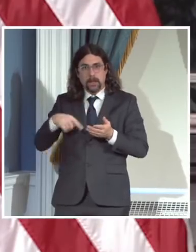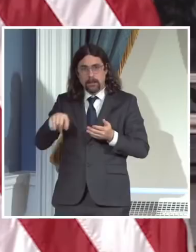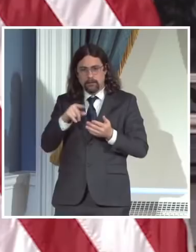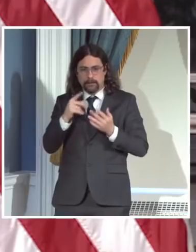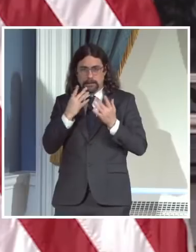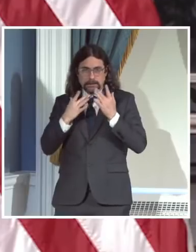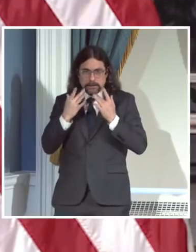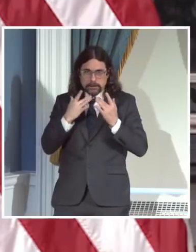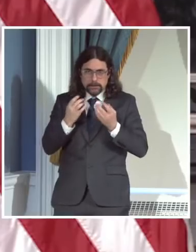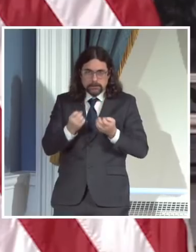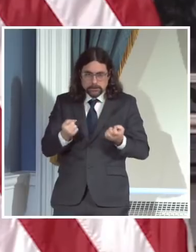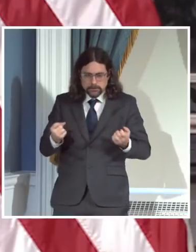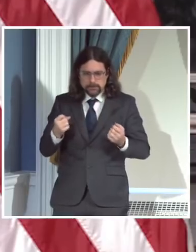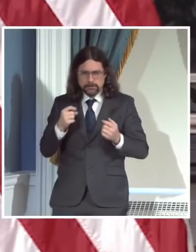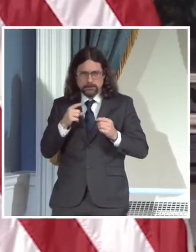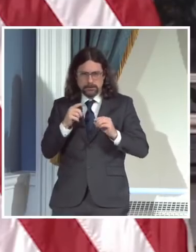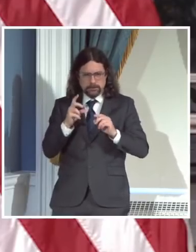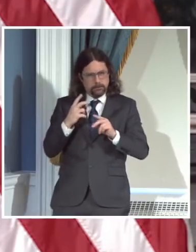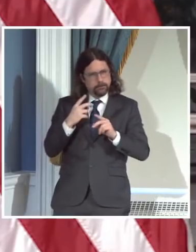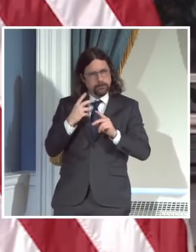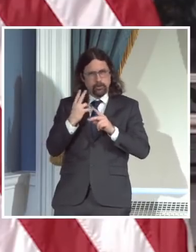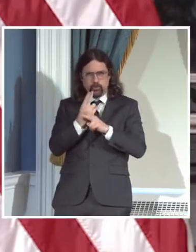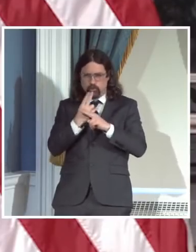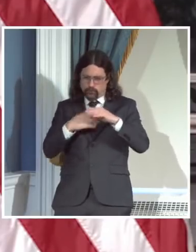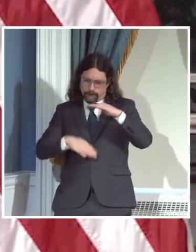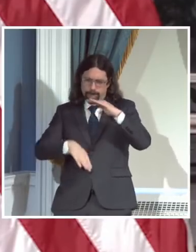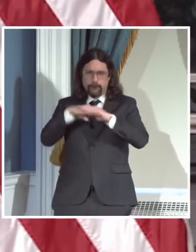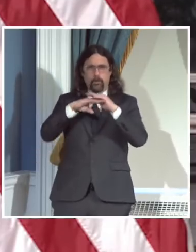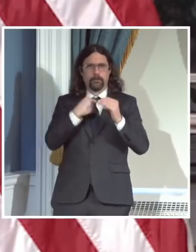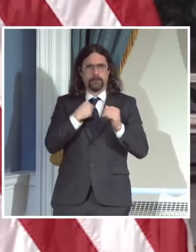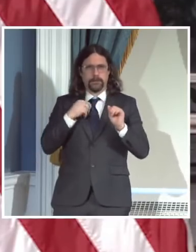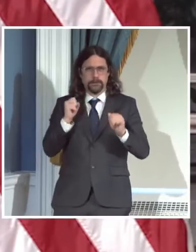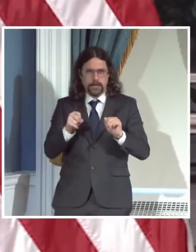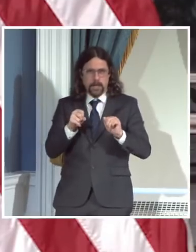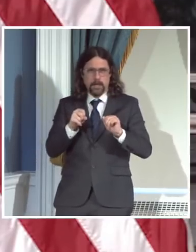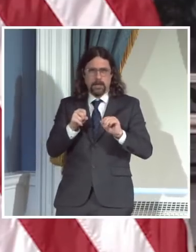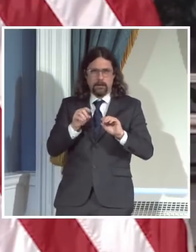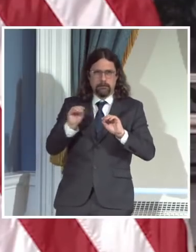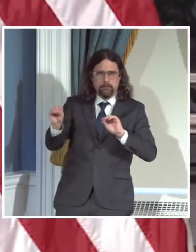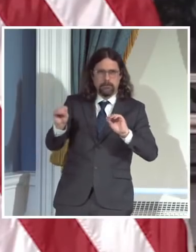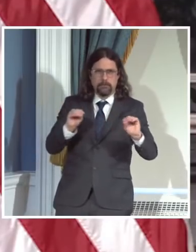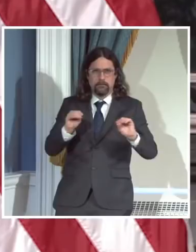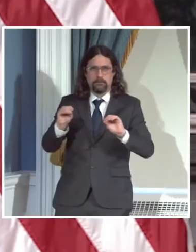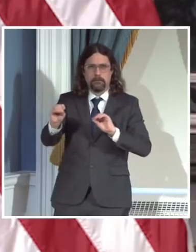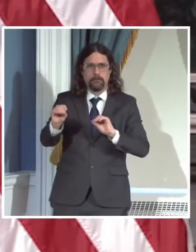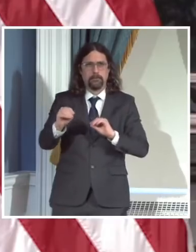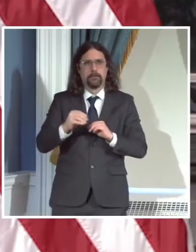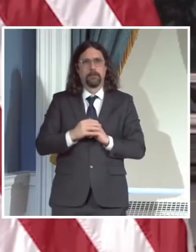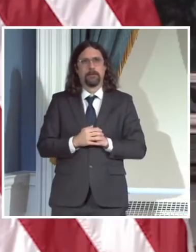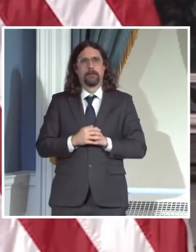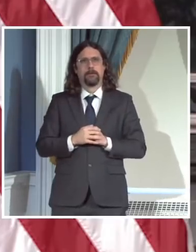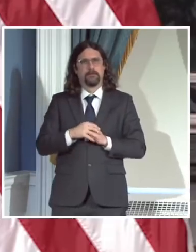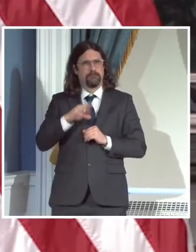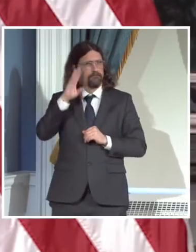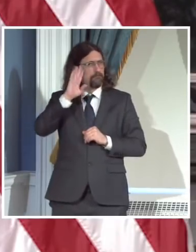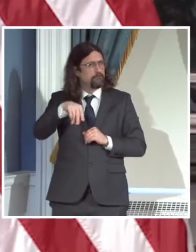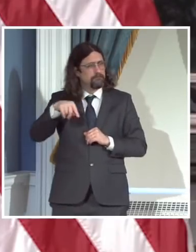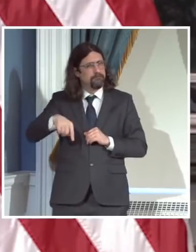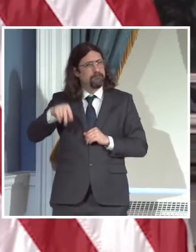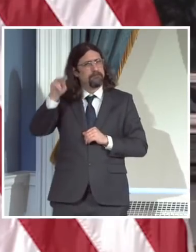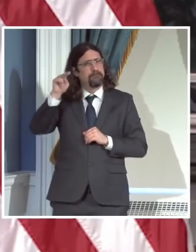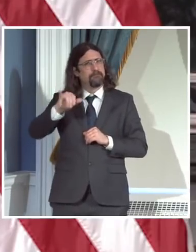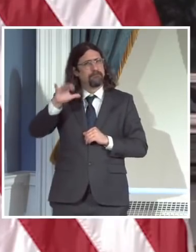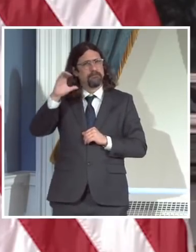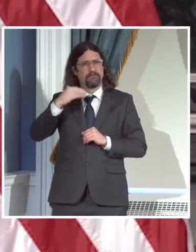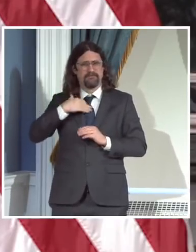And I think we've got some of the greatest hospitals in the world. Everyone knows that in this city. We've got our public health system,